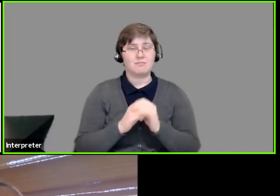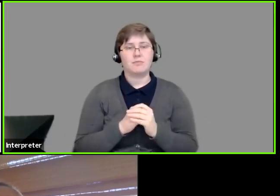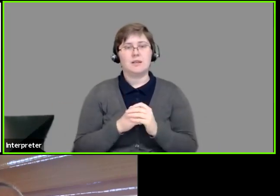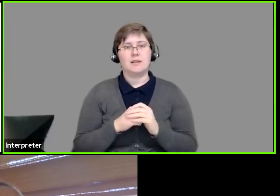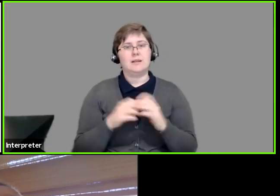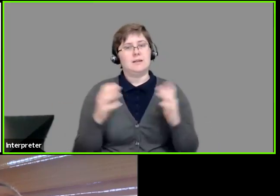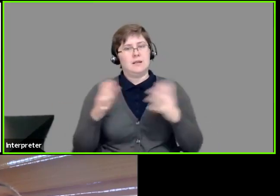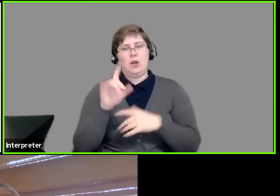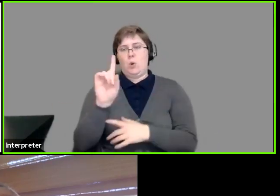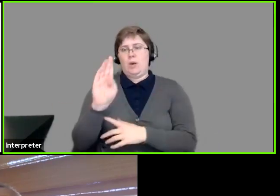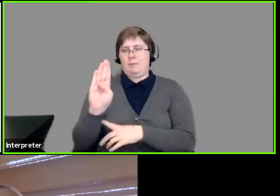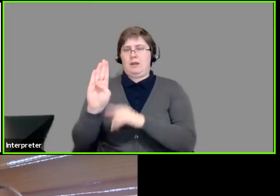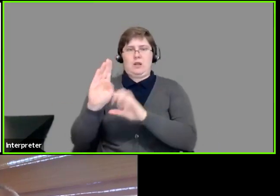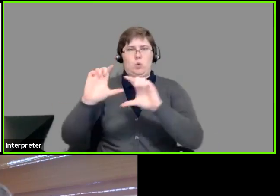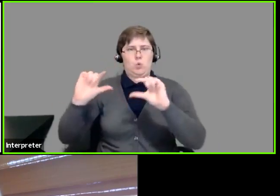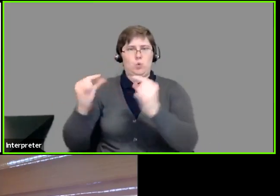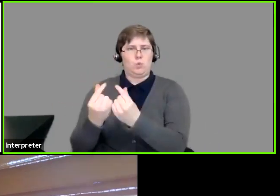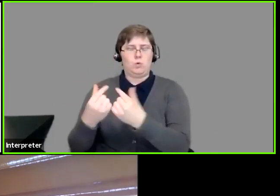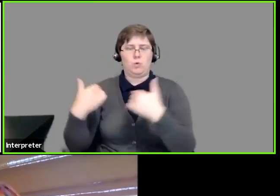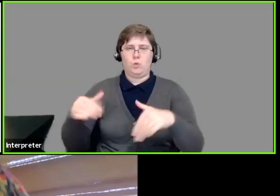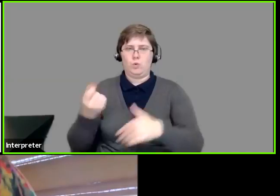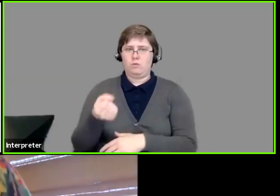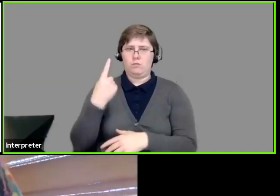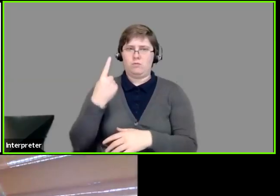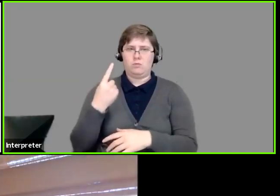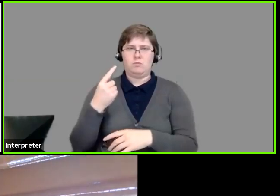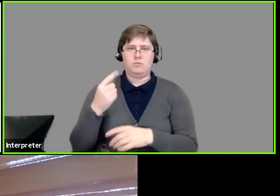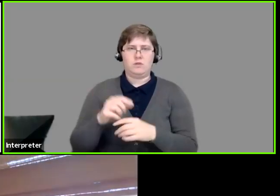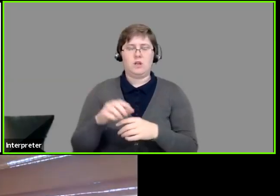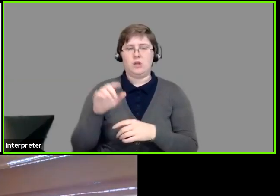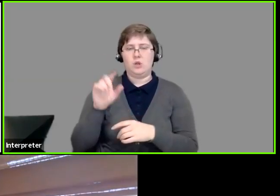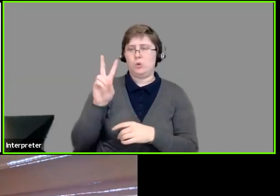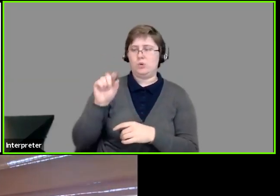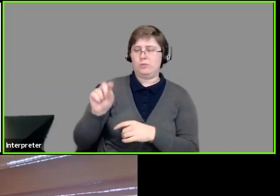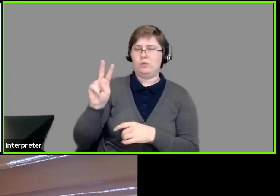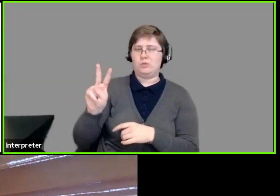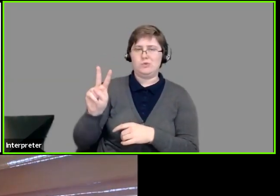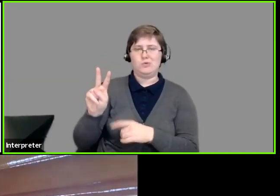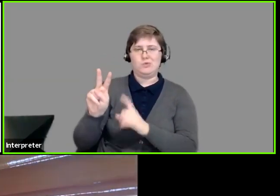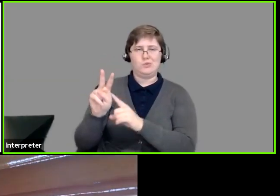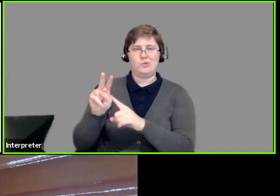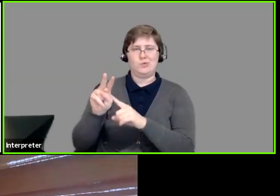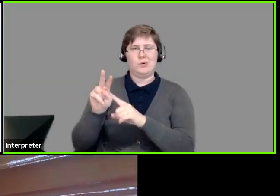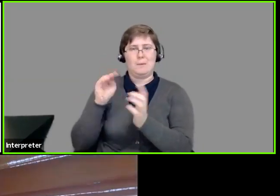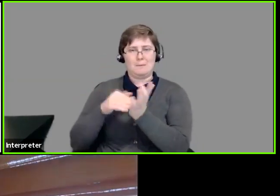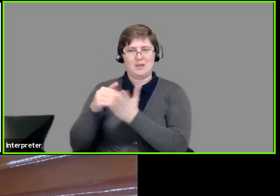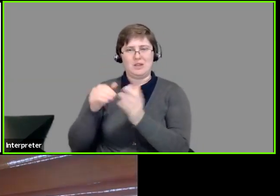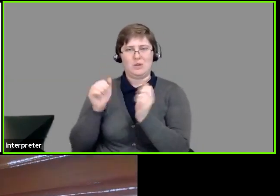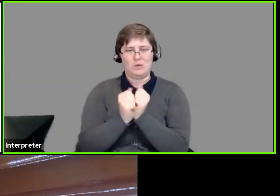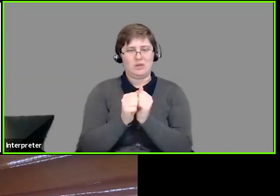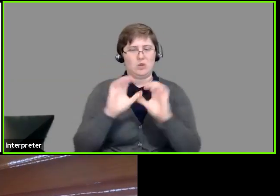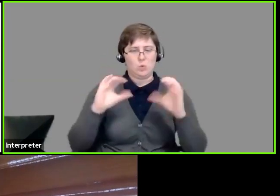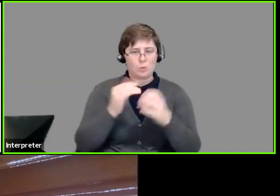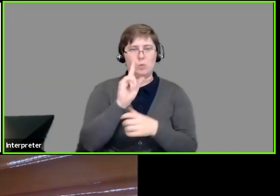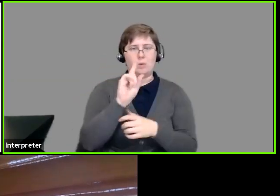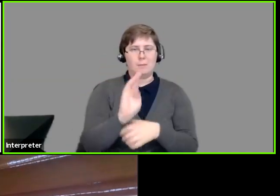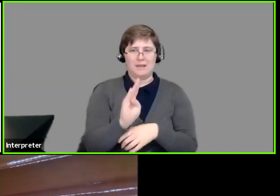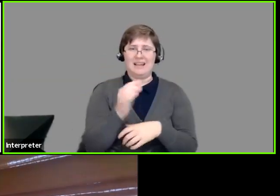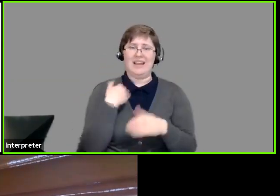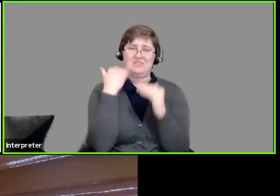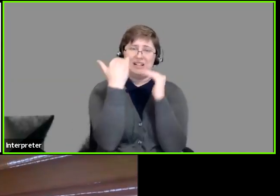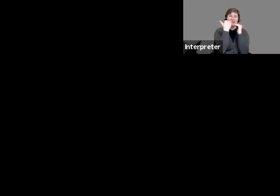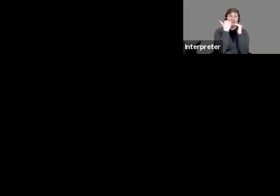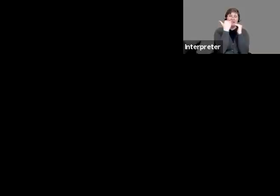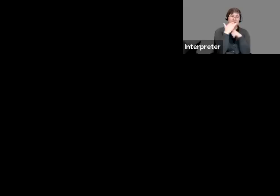is that 1B category. That's really important to understand. 2.2 in that 1B category. So we're going to have limited vaccines over the next couple of weeks